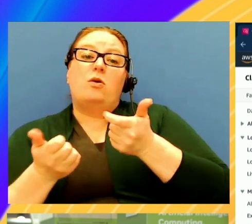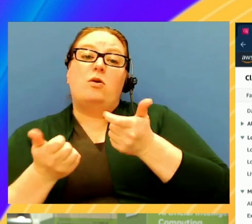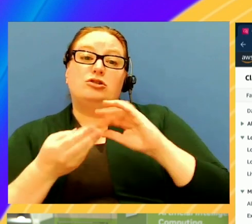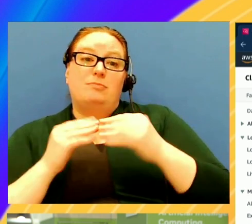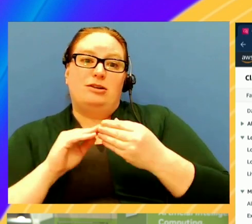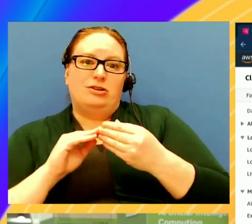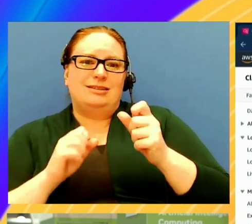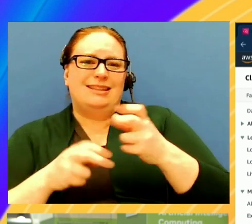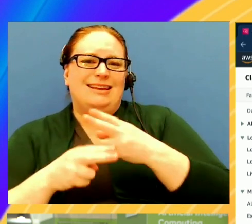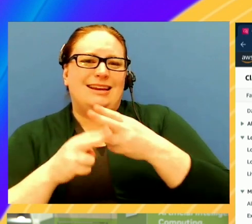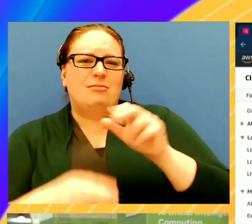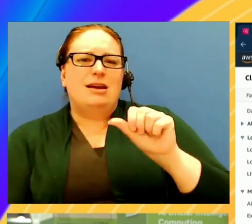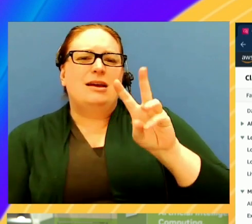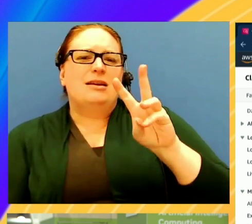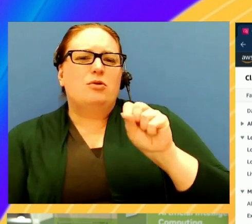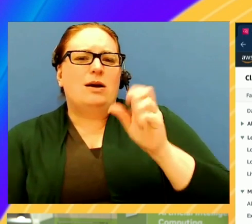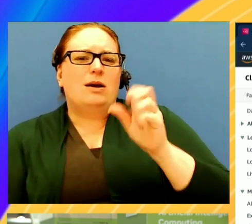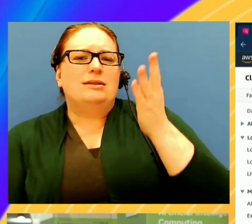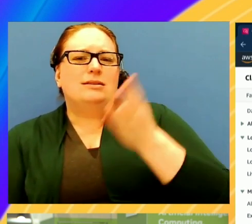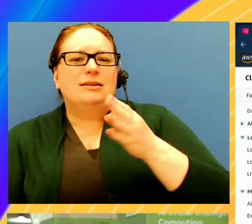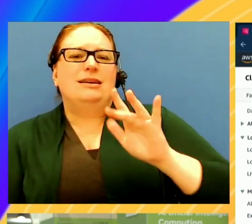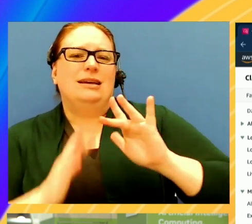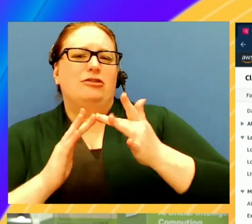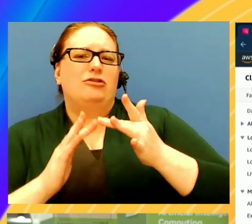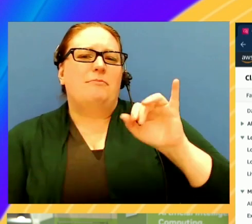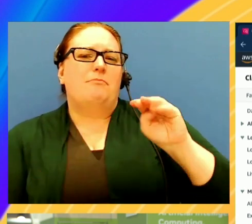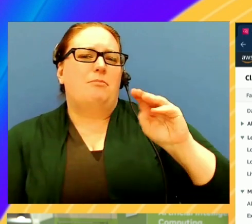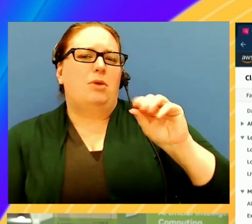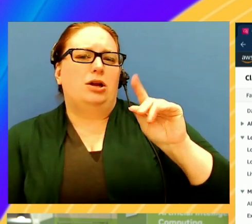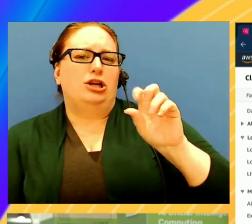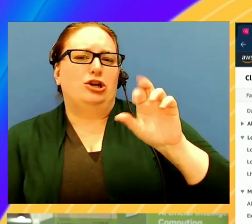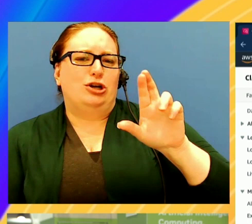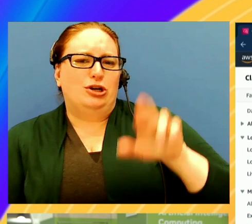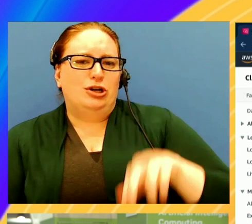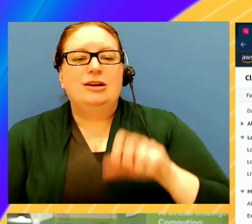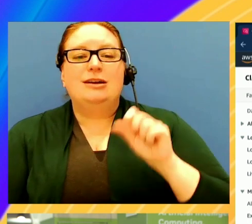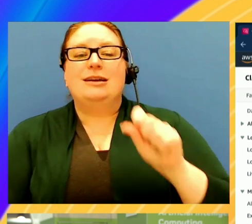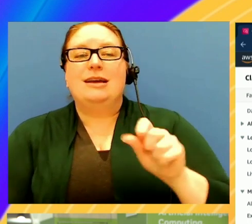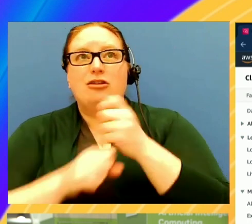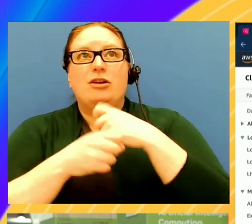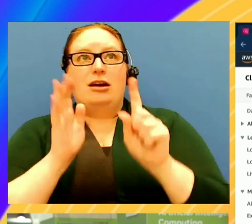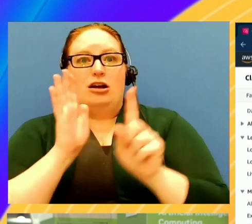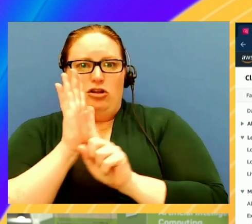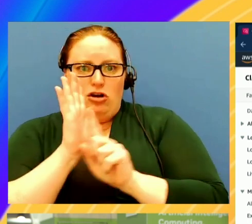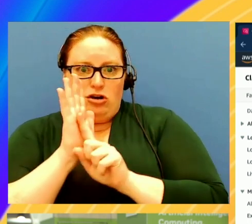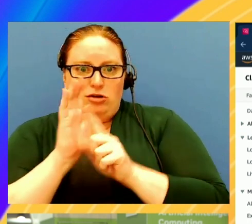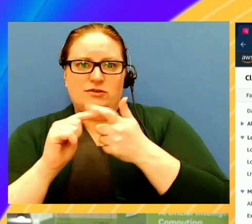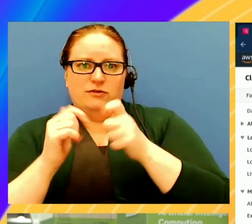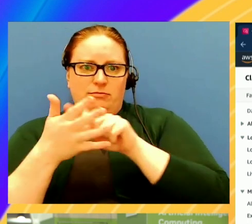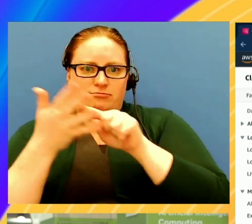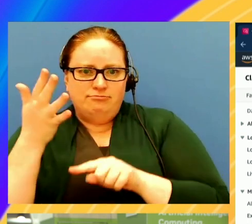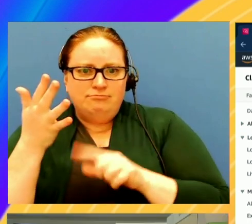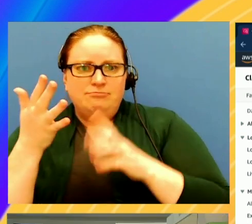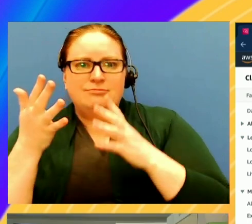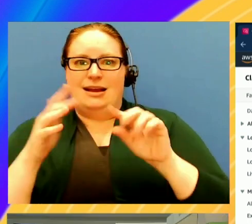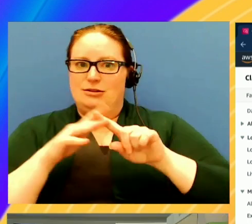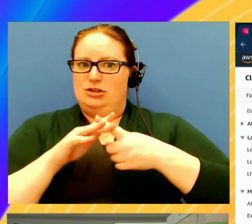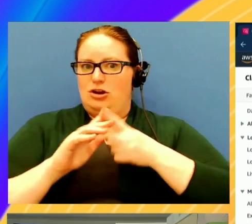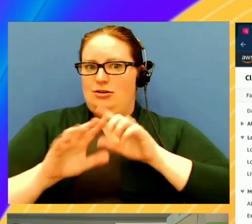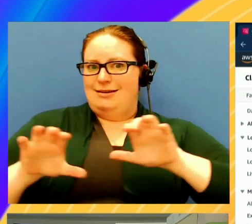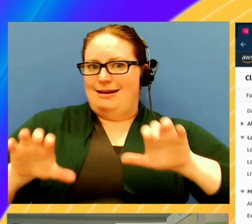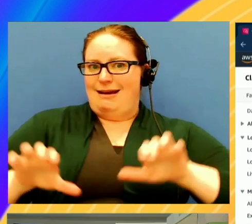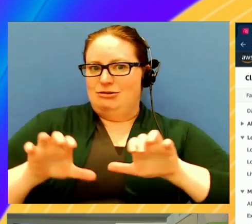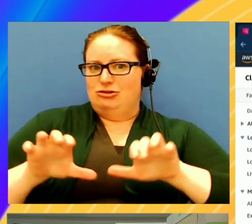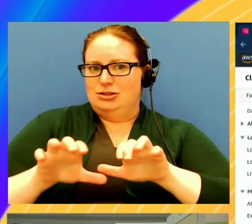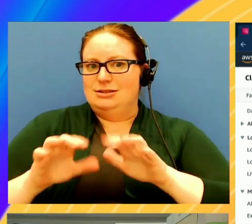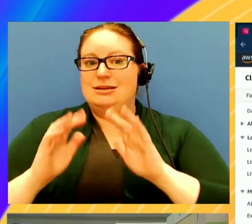namespace AWS/Internet Monitor. And you can create alarms off of those metrics and invoke actions. Internet